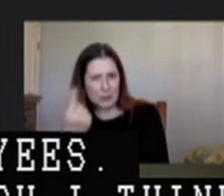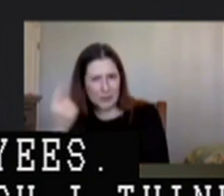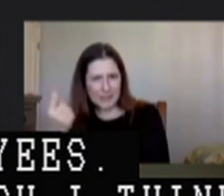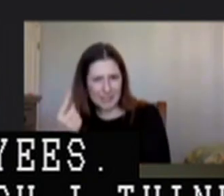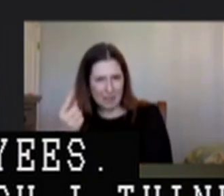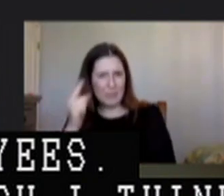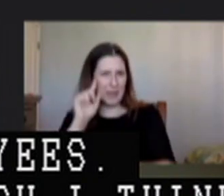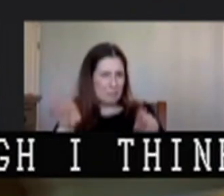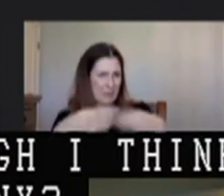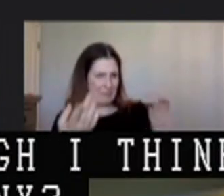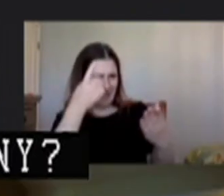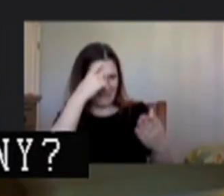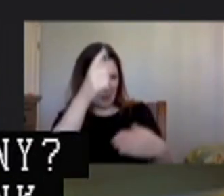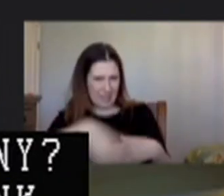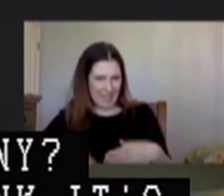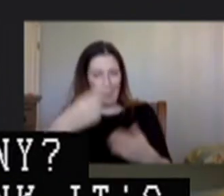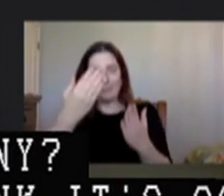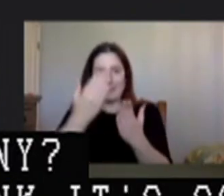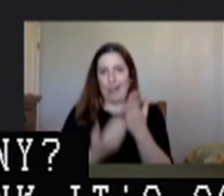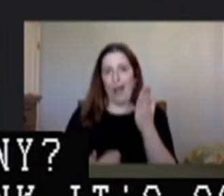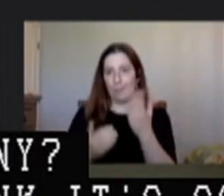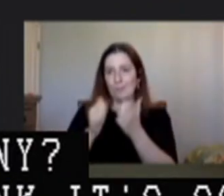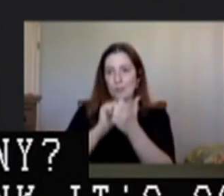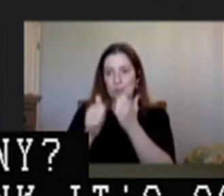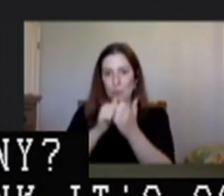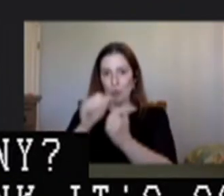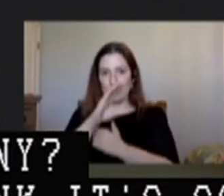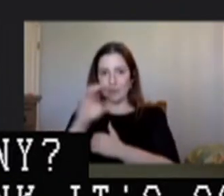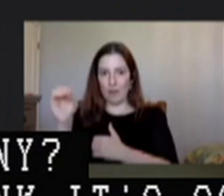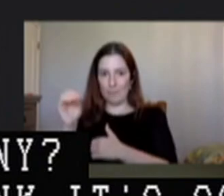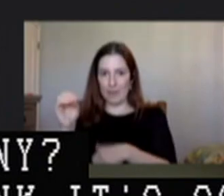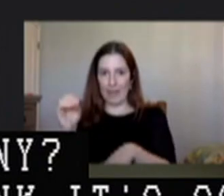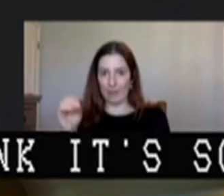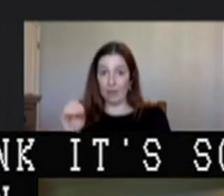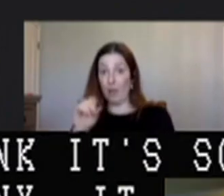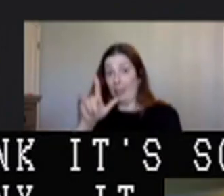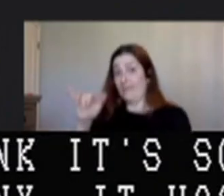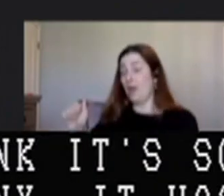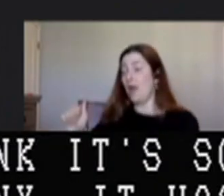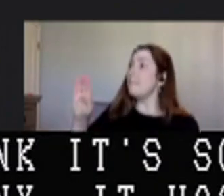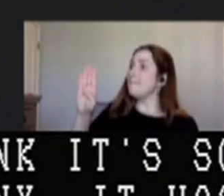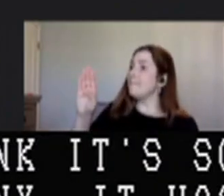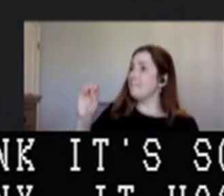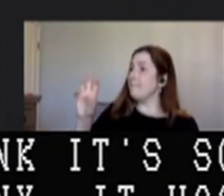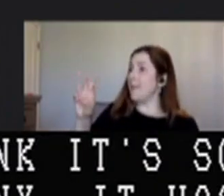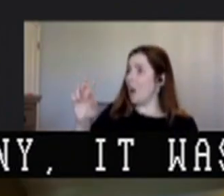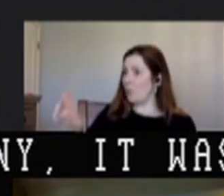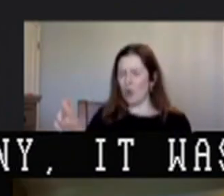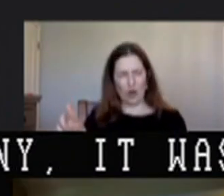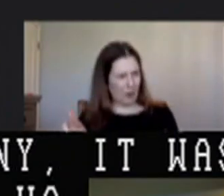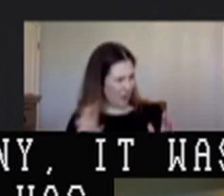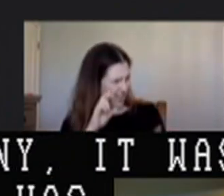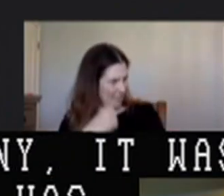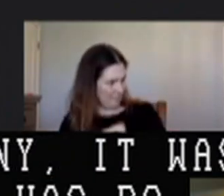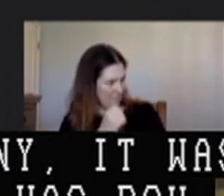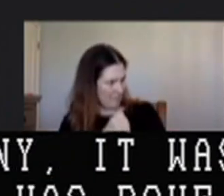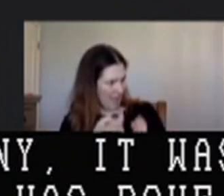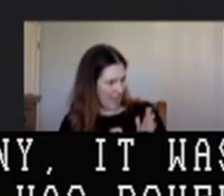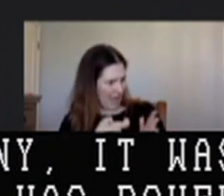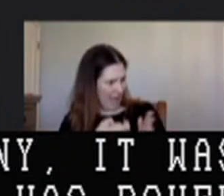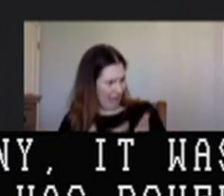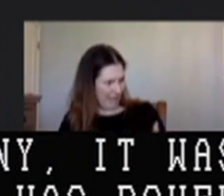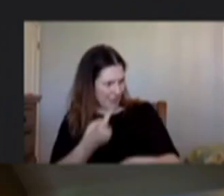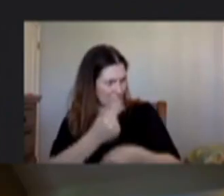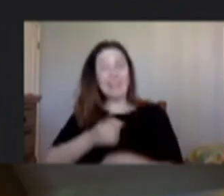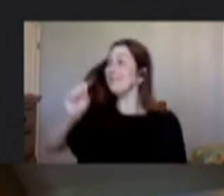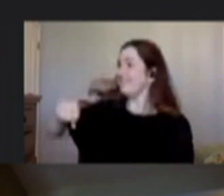it's some sports company. It was Bauer. Bauer, there we go. Do they make hockey things? This is showing my... Yes, they do. They make